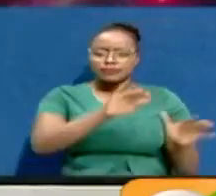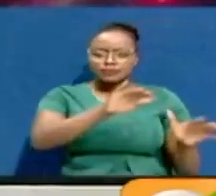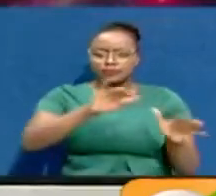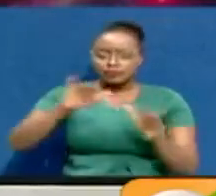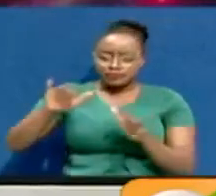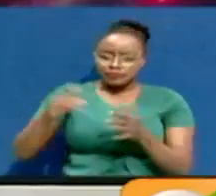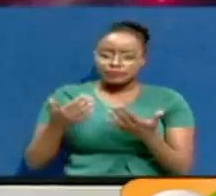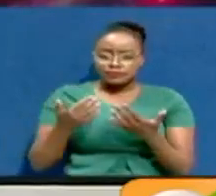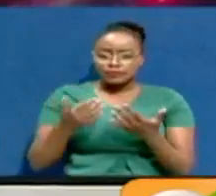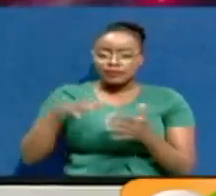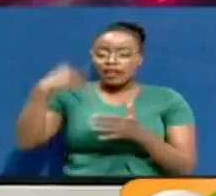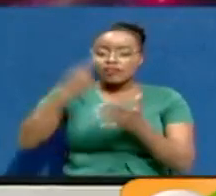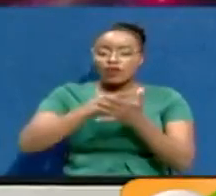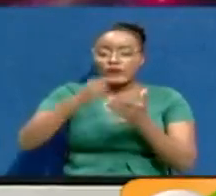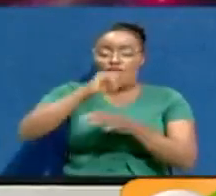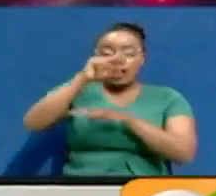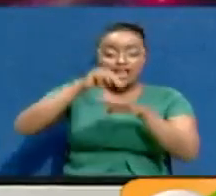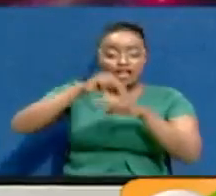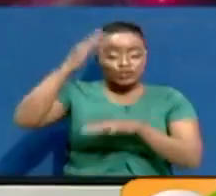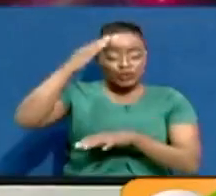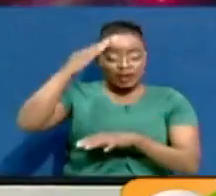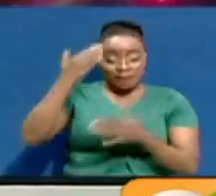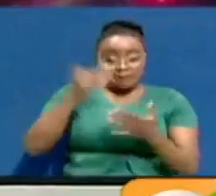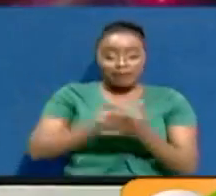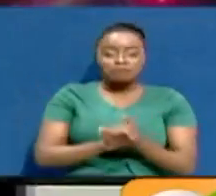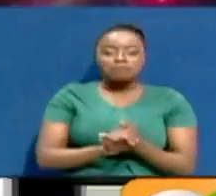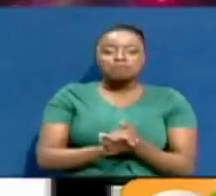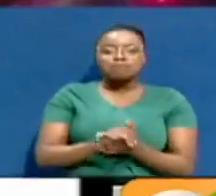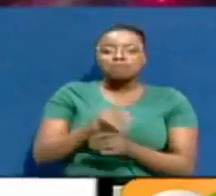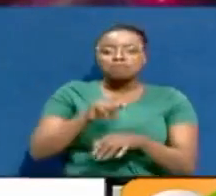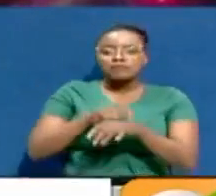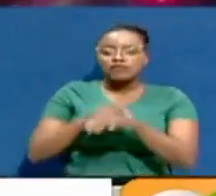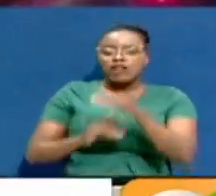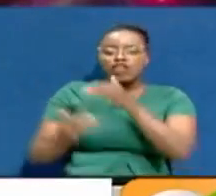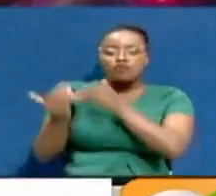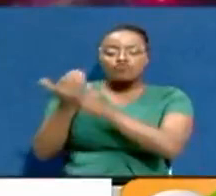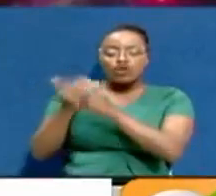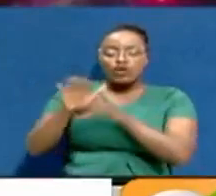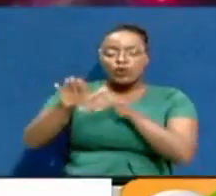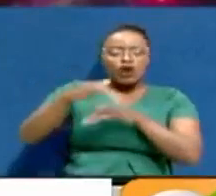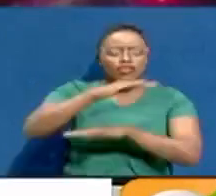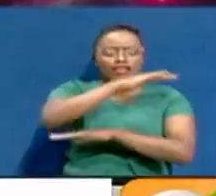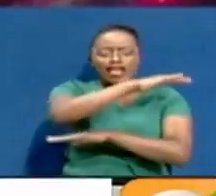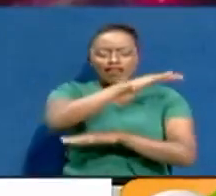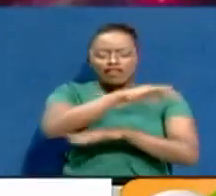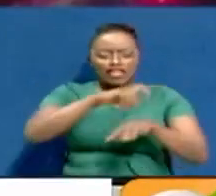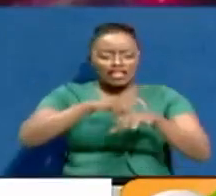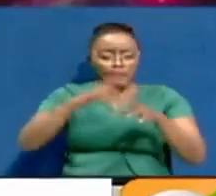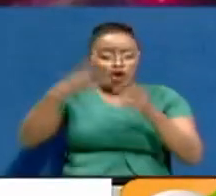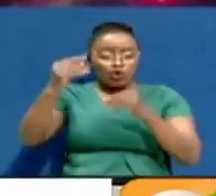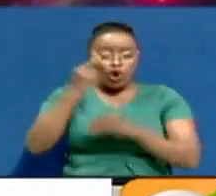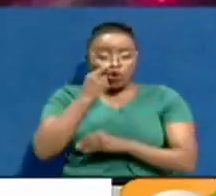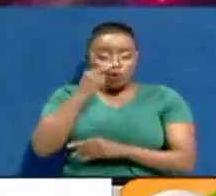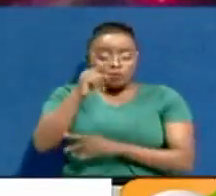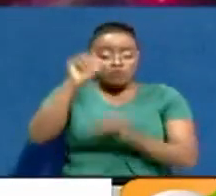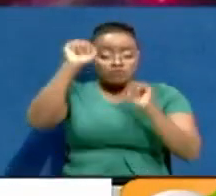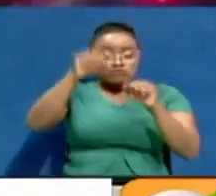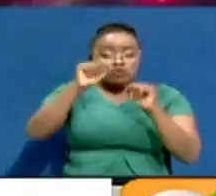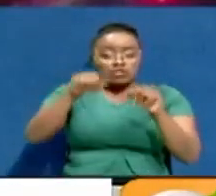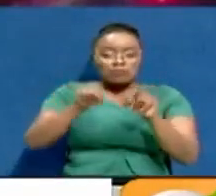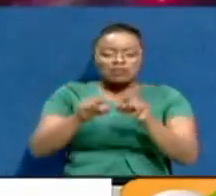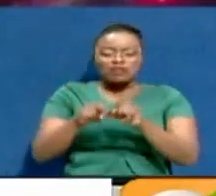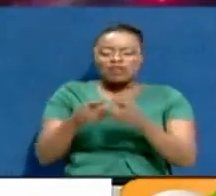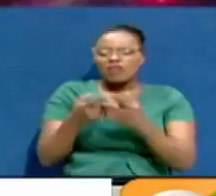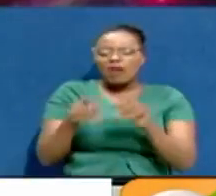All right, we're going to go on to our weekly national reminder. Now, be it during morning rush hour or the evening dash home, you are bound to be